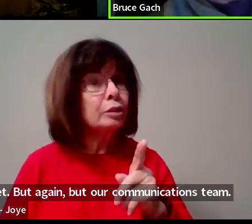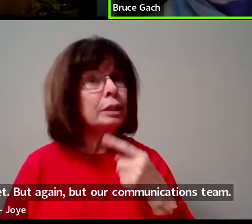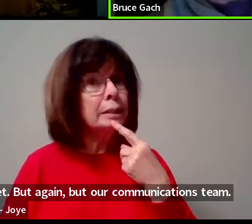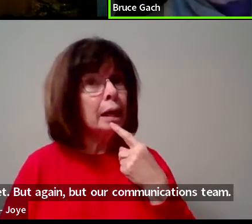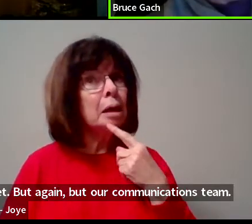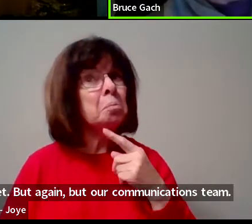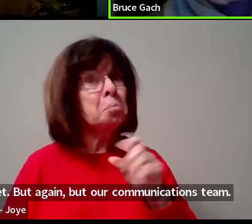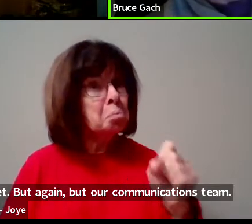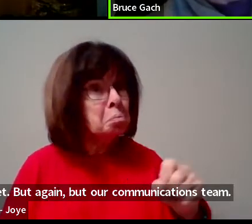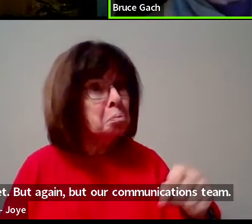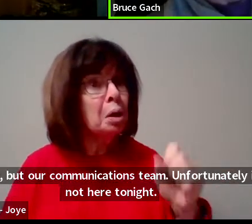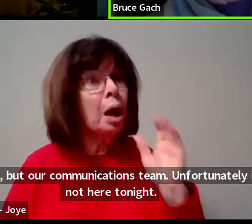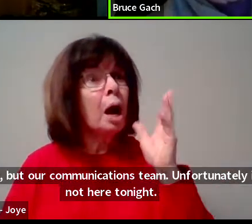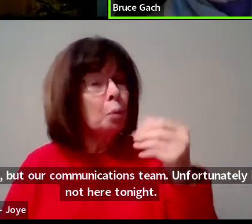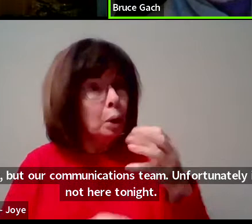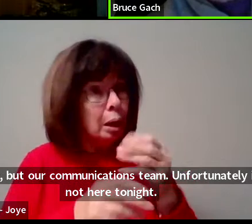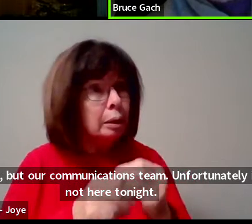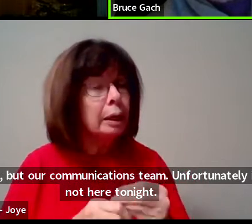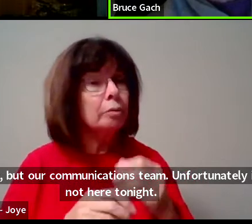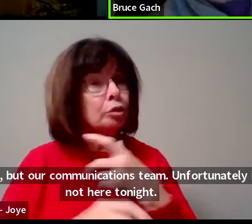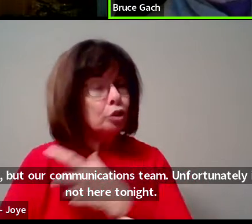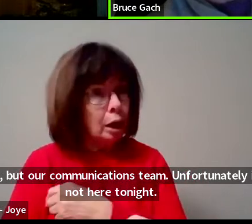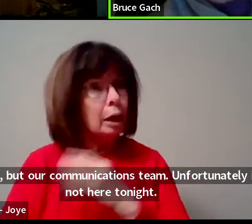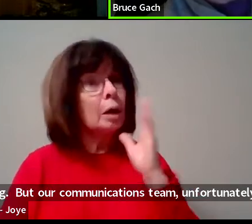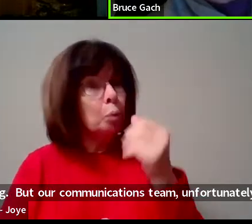get the shots or I'll get the boosters.